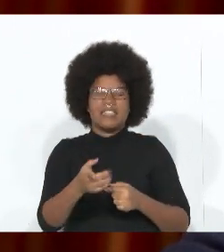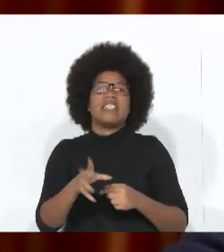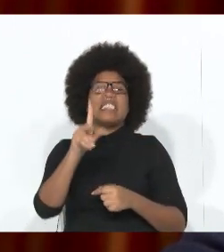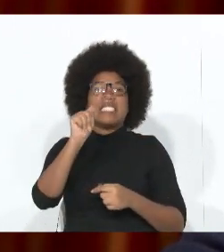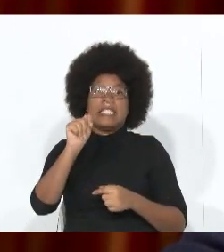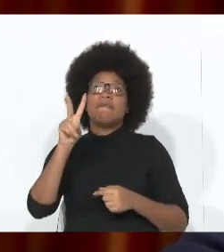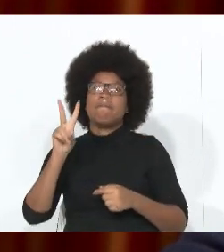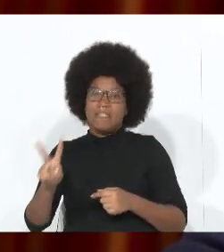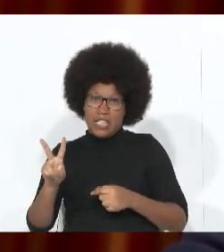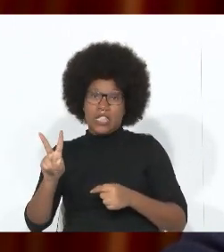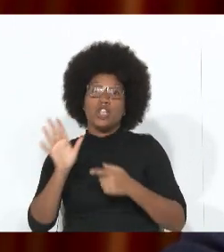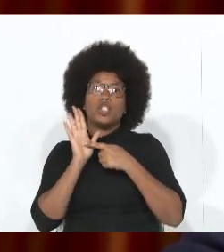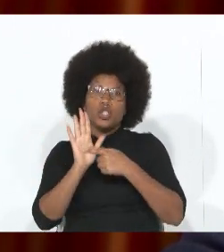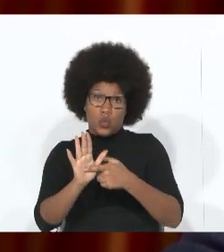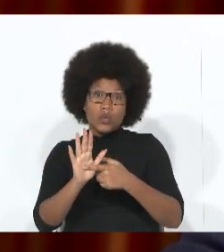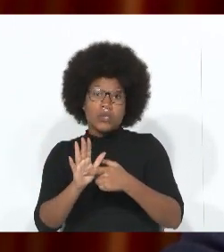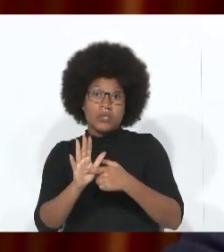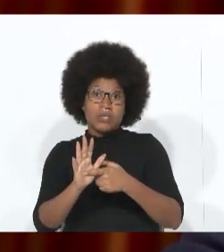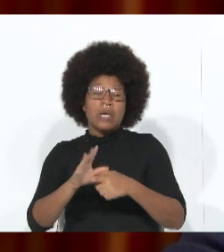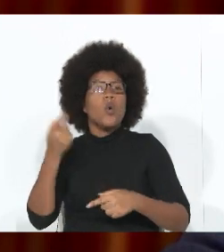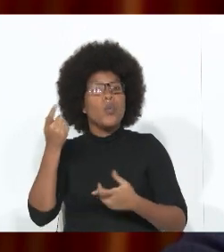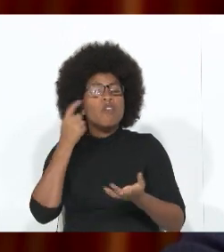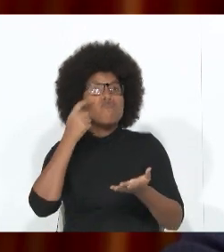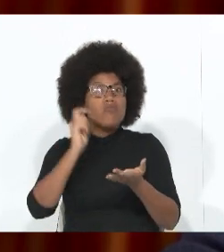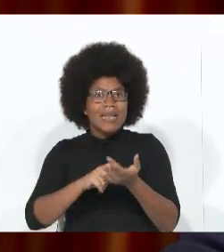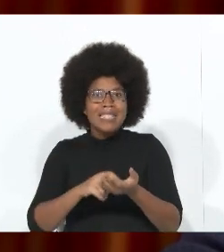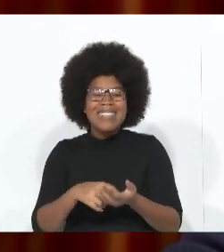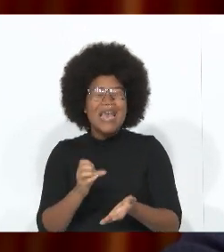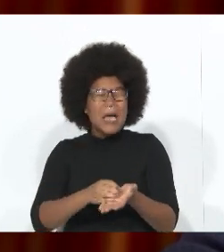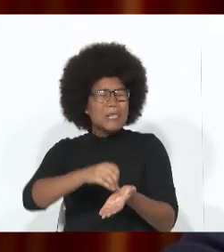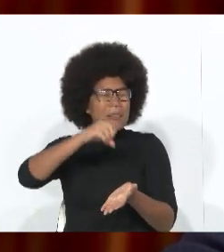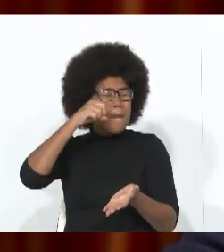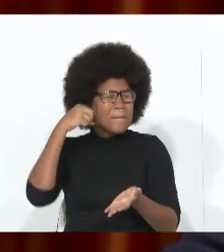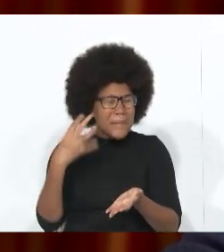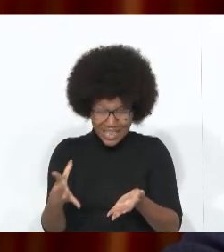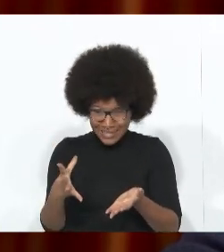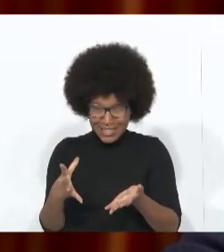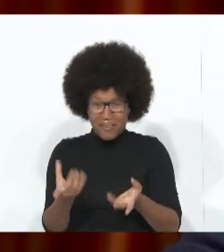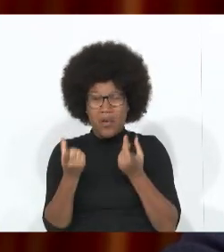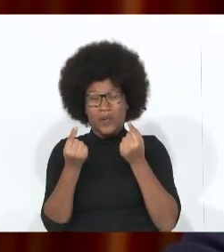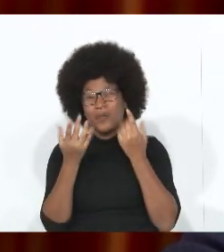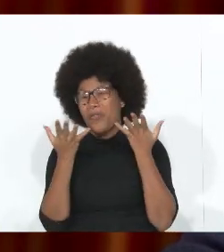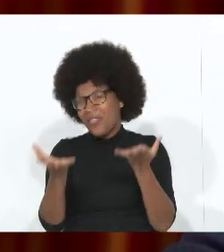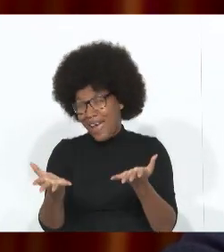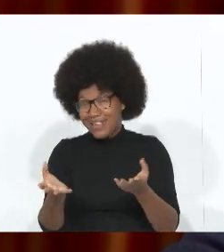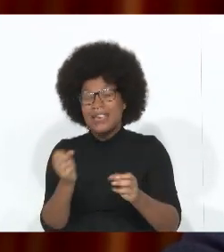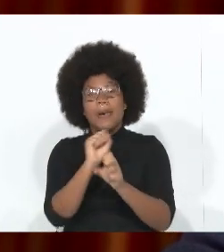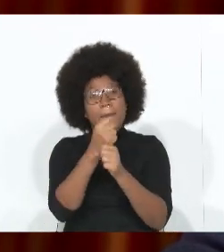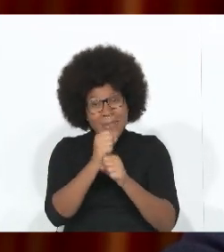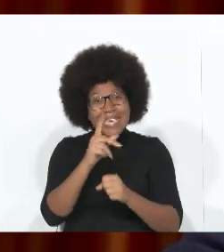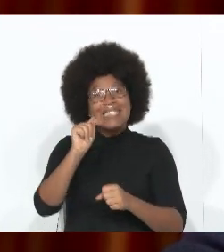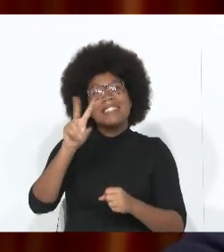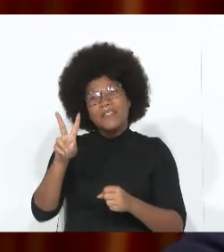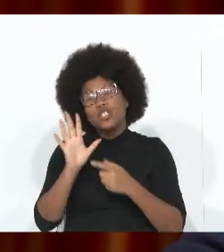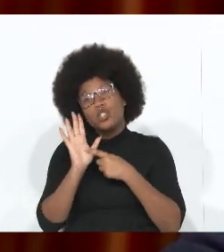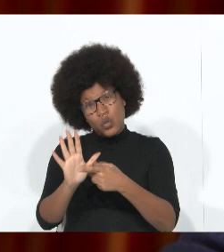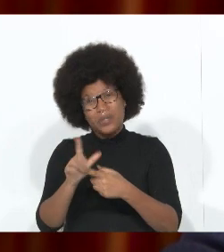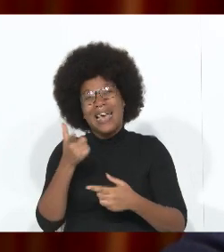productions. We recognize that the cost of production alone for made-to-television programming can be